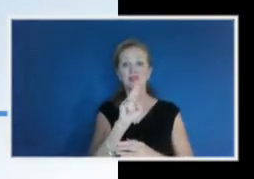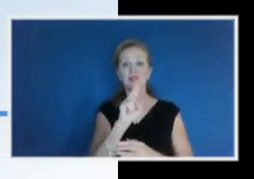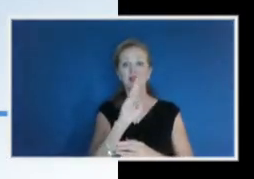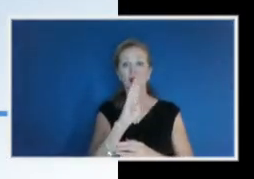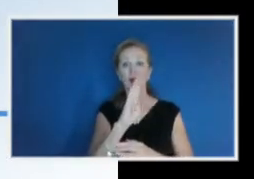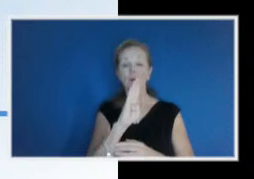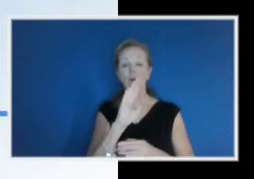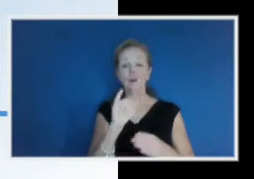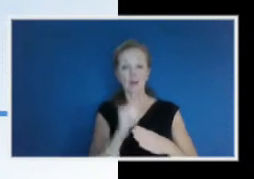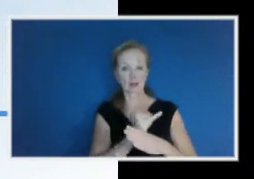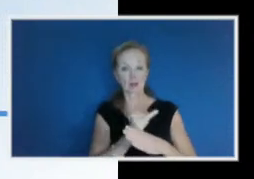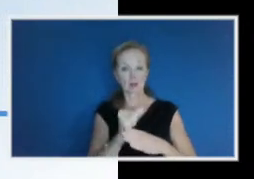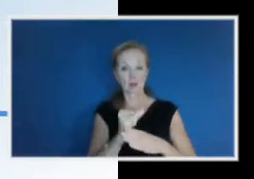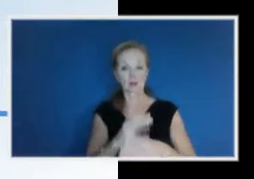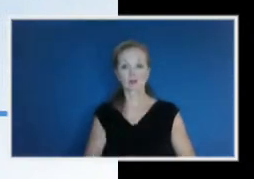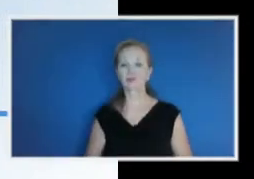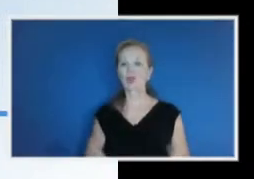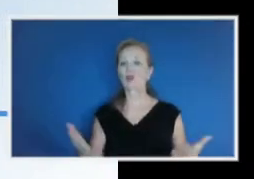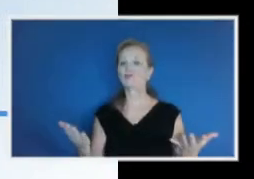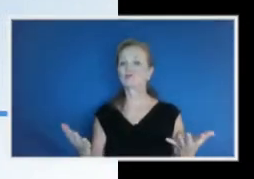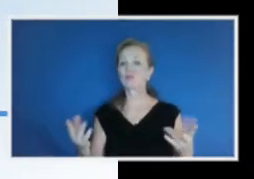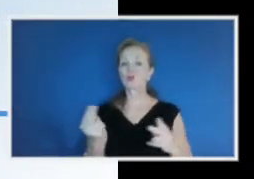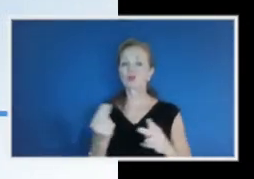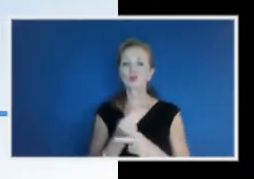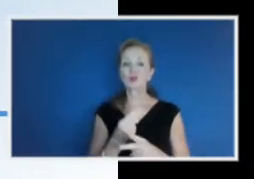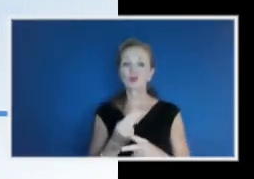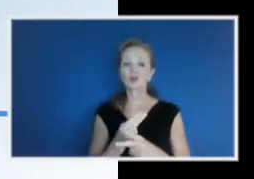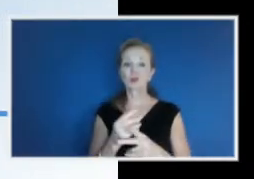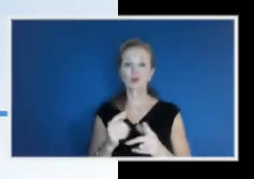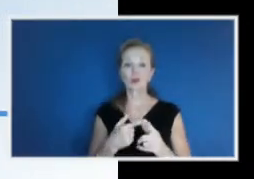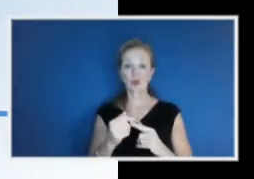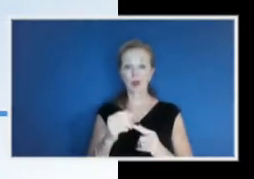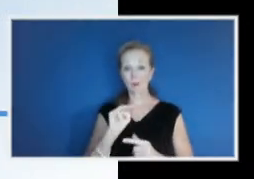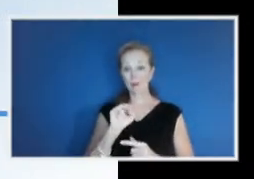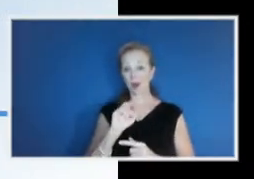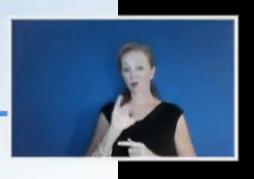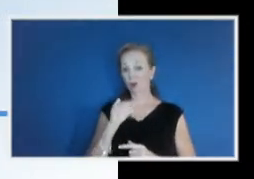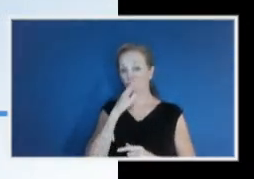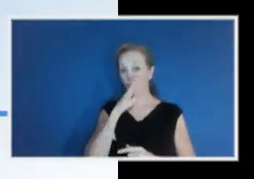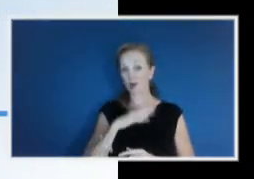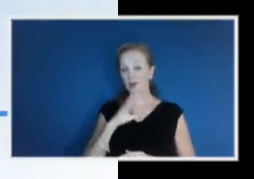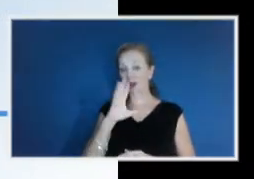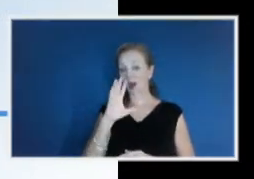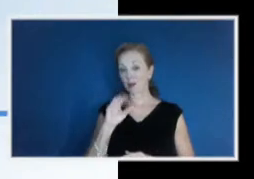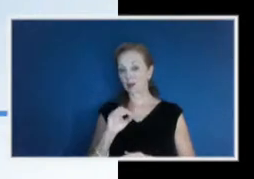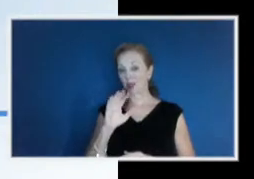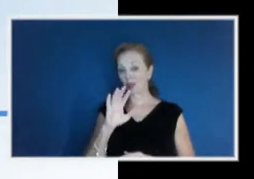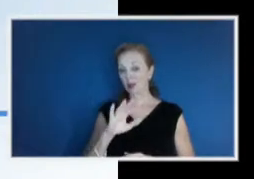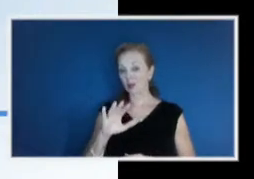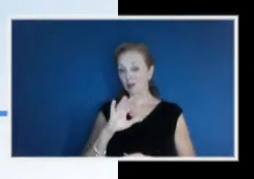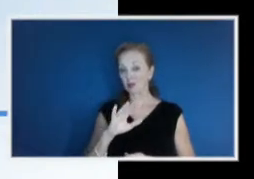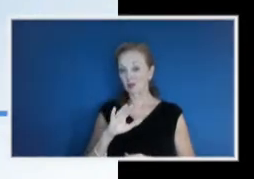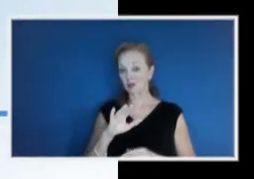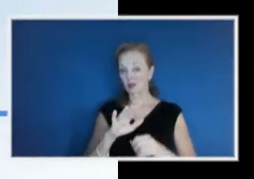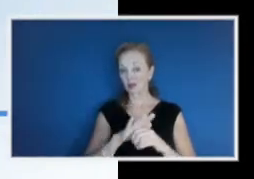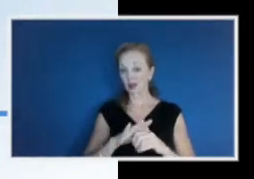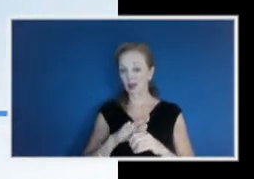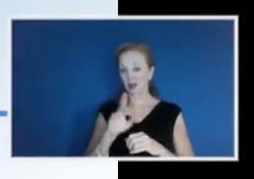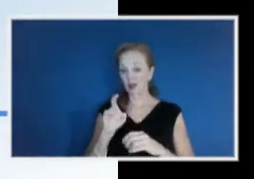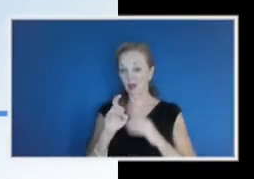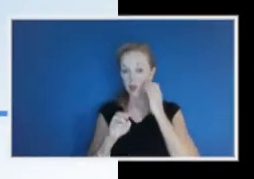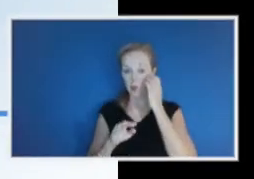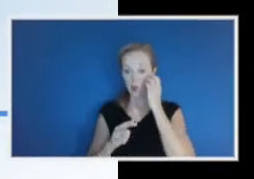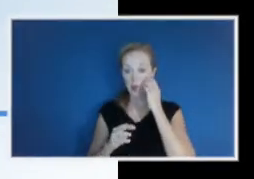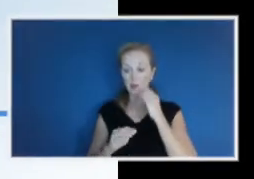So what was the utilization of minority and women firms in those geographic and product market